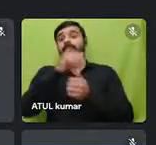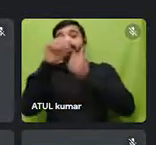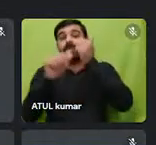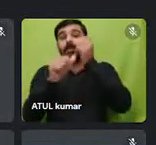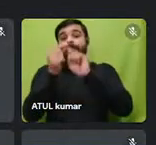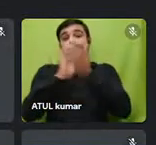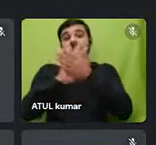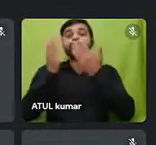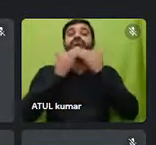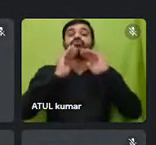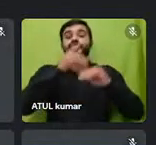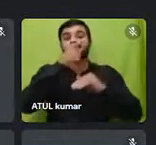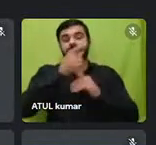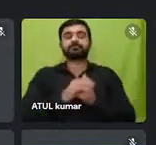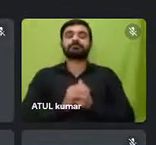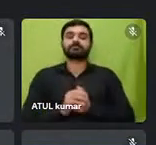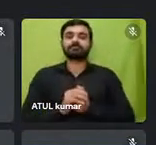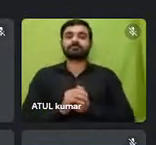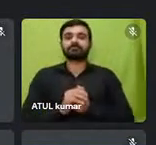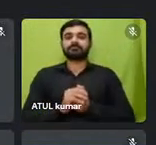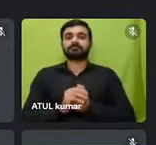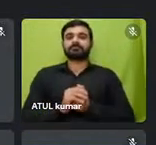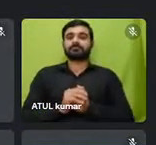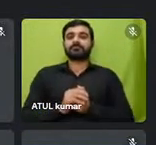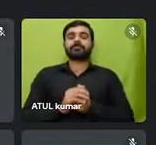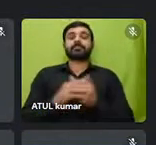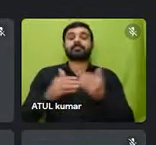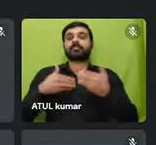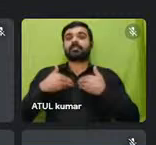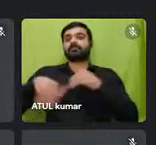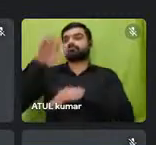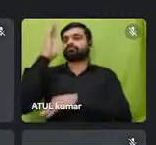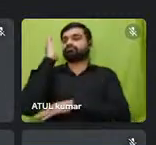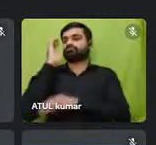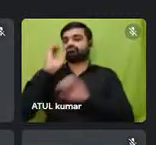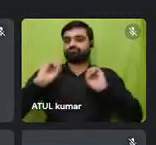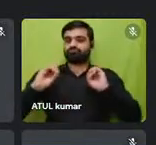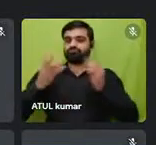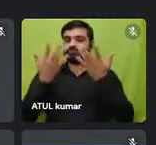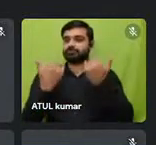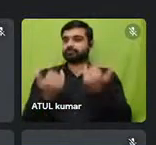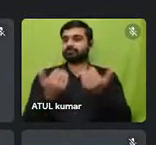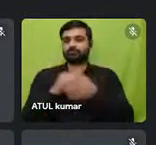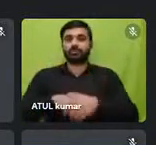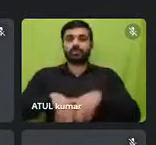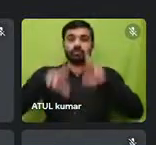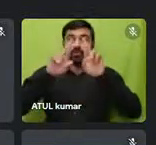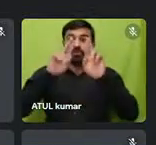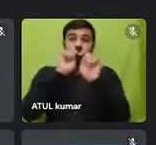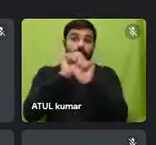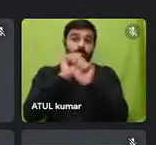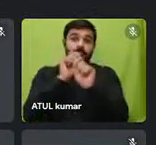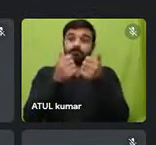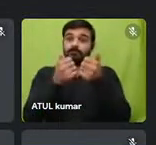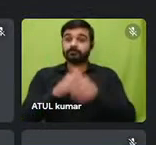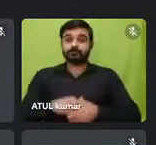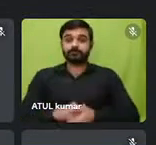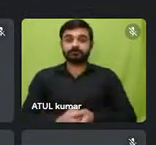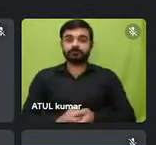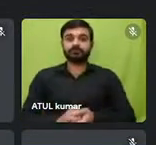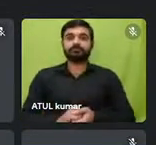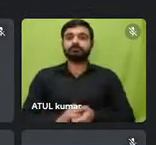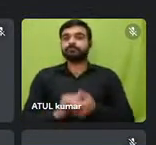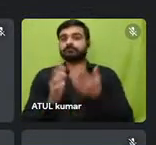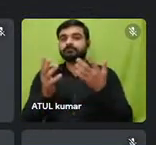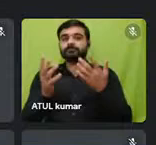PhD student. I'll start the presentation now and hope it works.